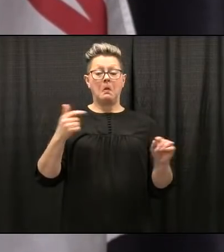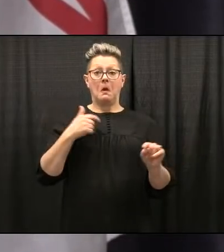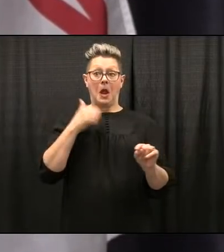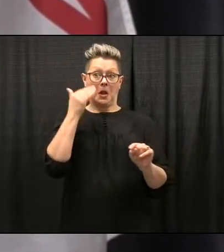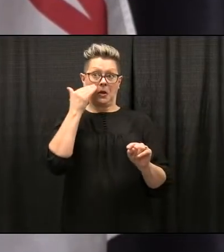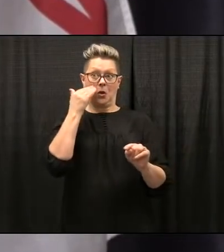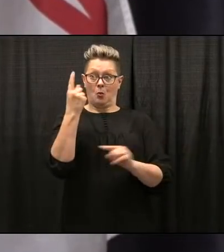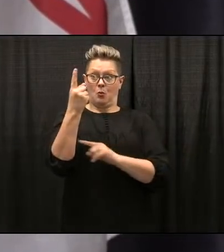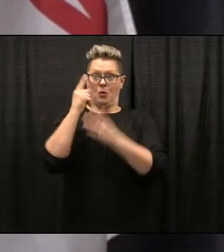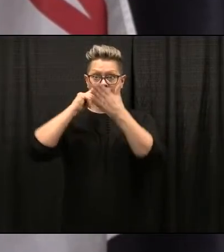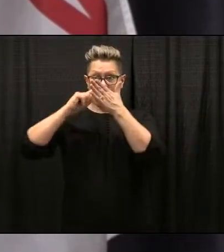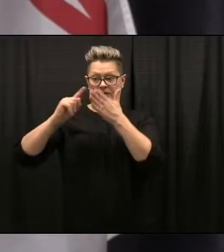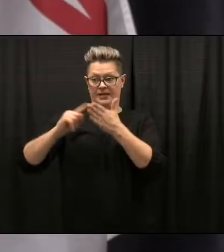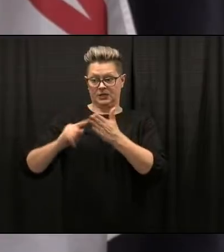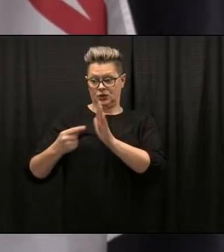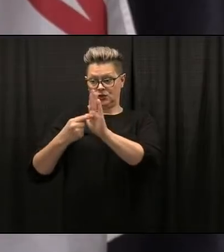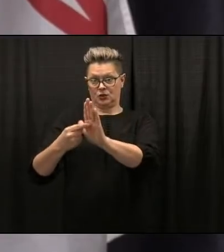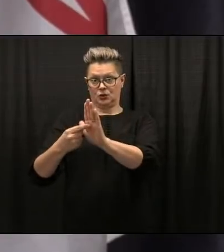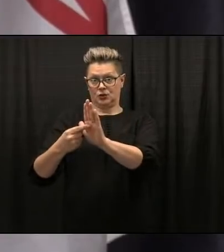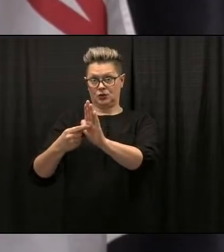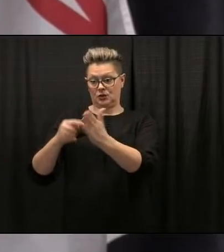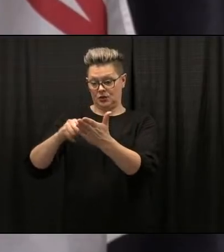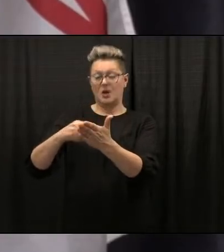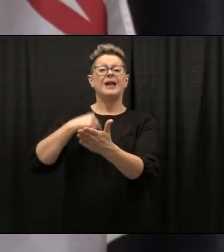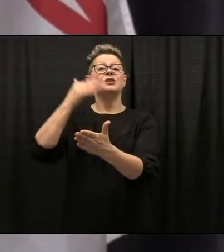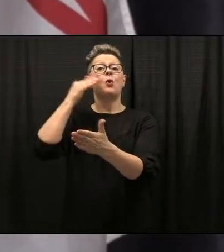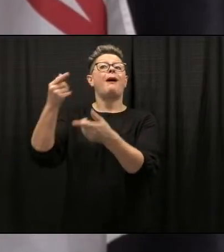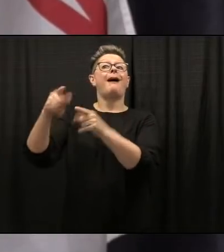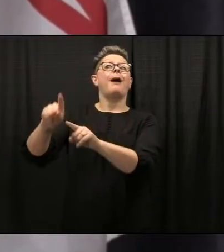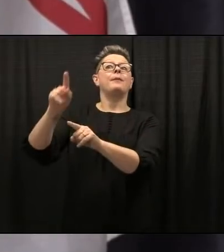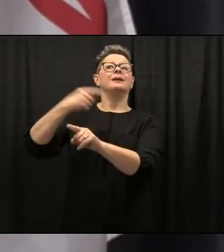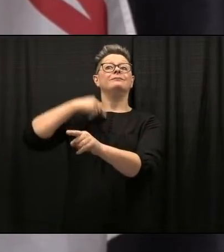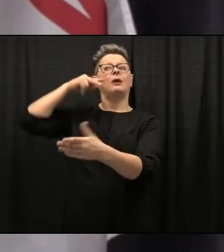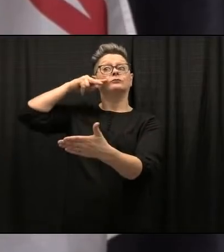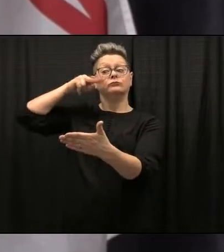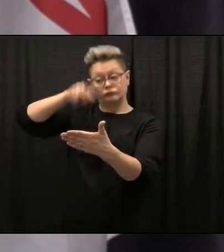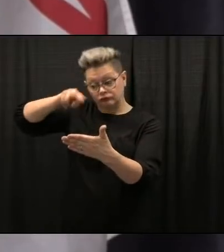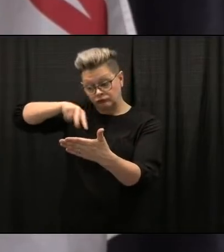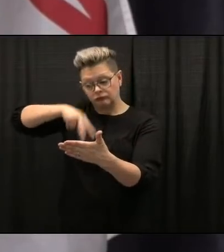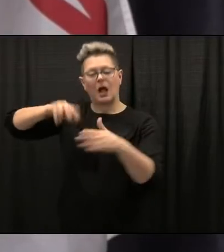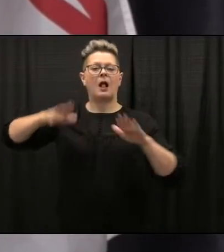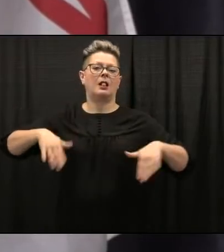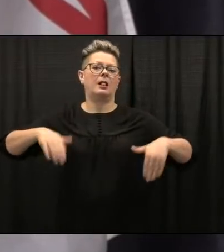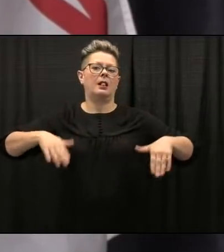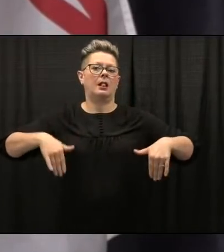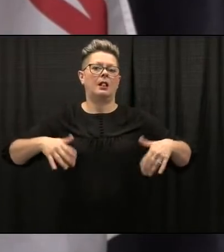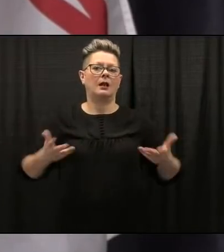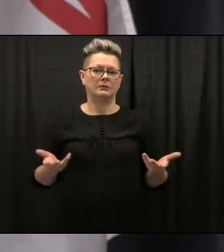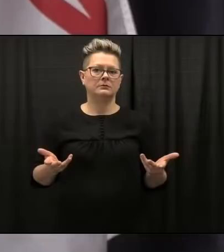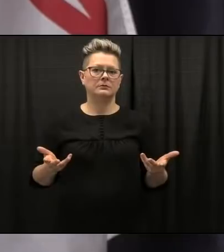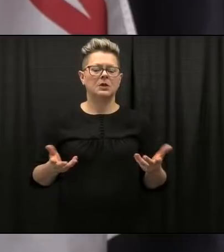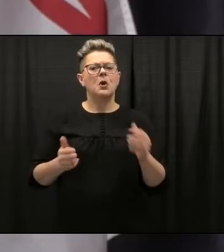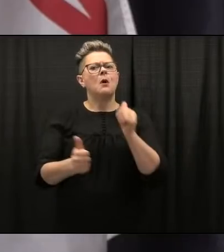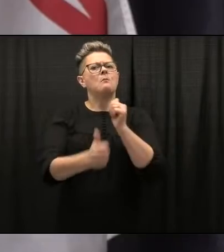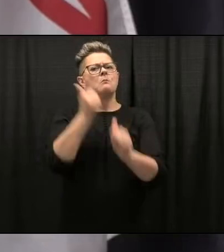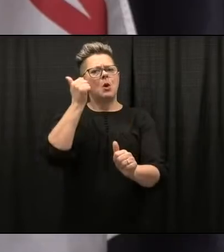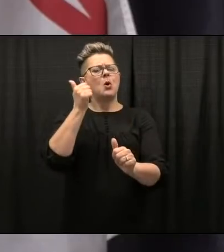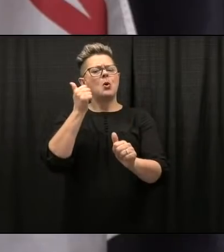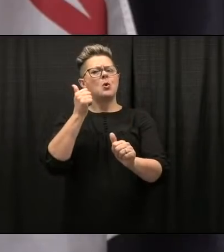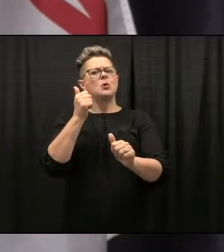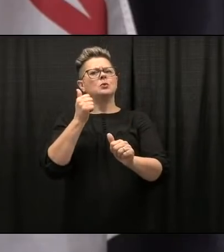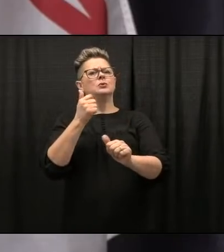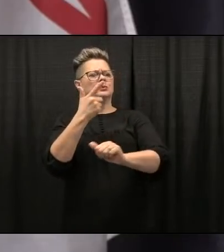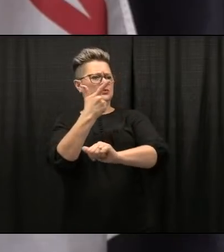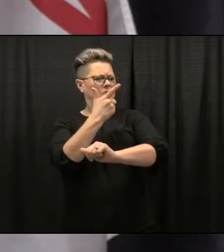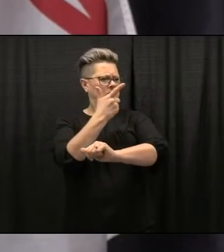a recent study that sort of looked at that. I just haven't had a chance to look at it, but you know, most of the side effects